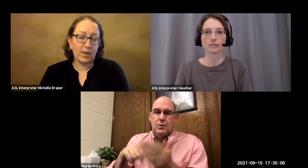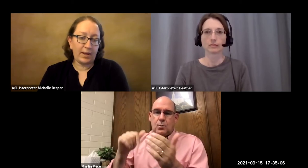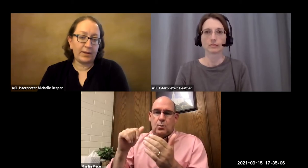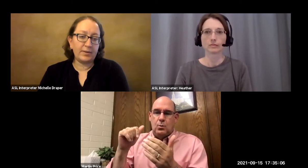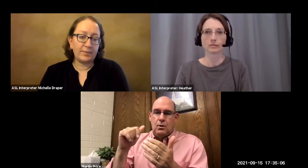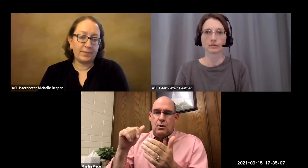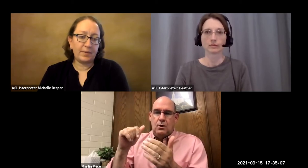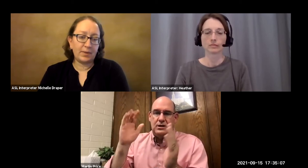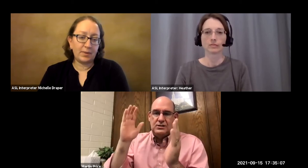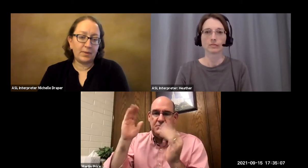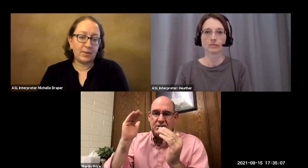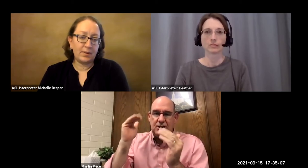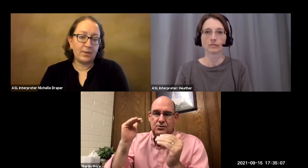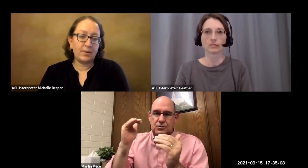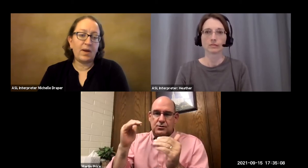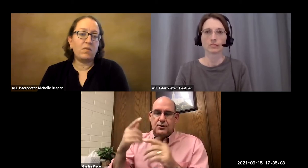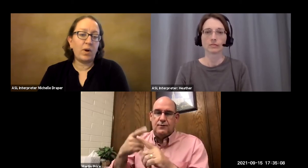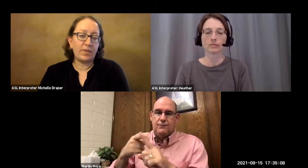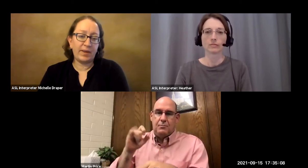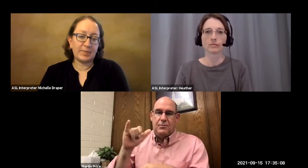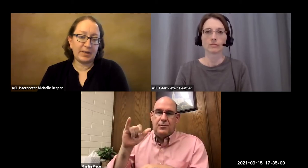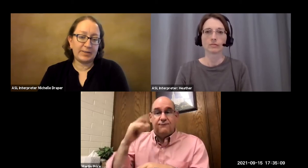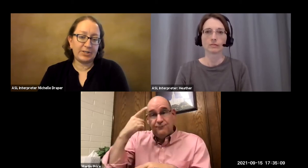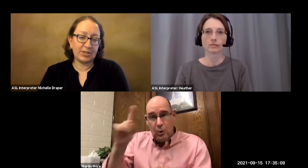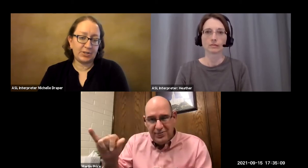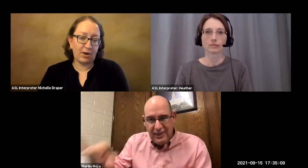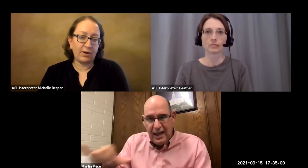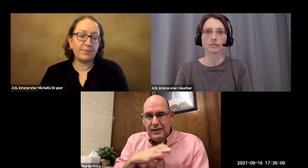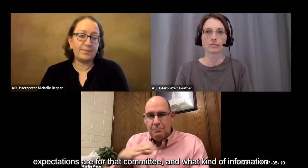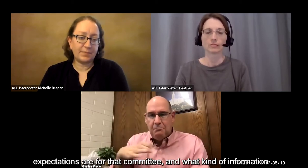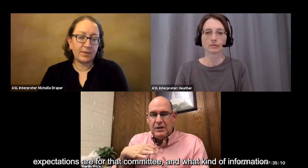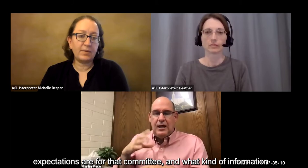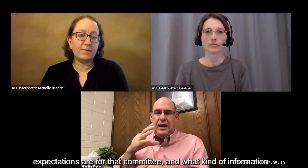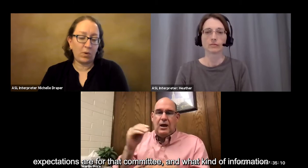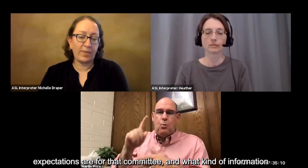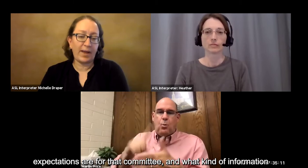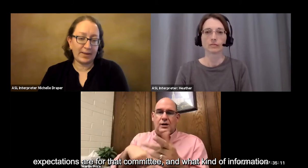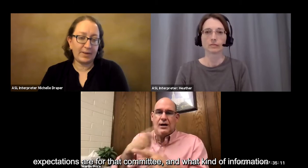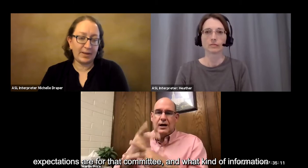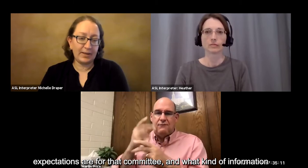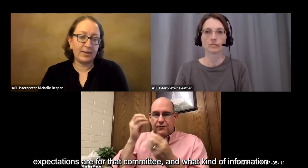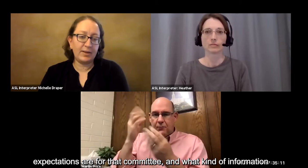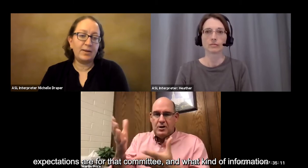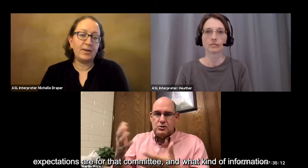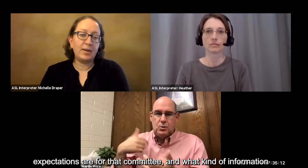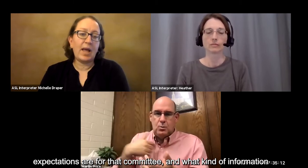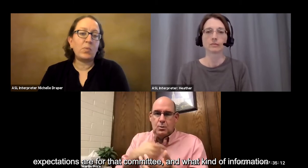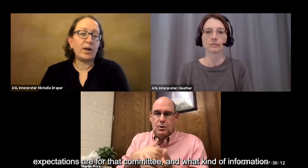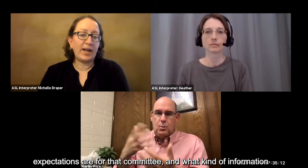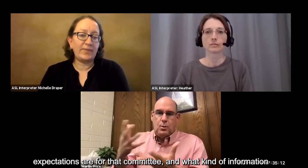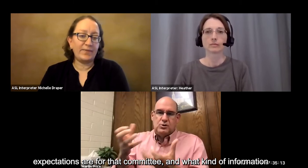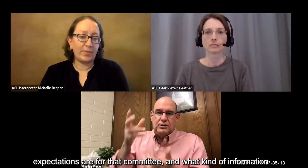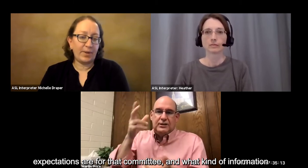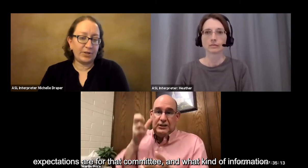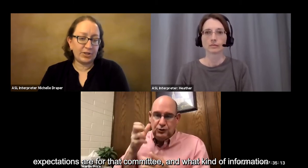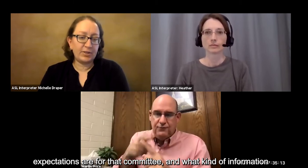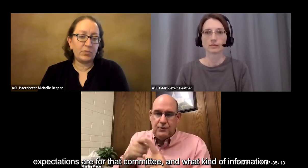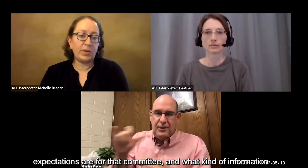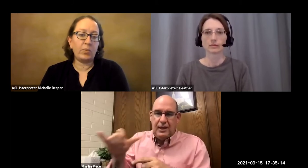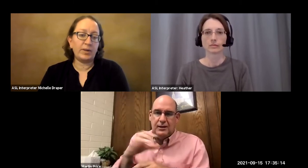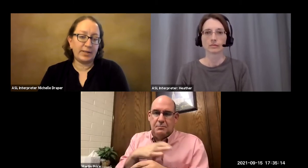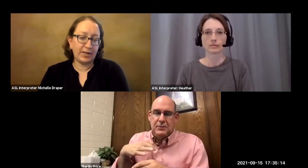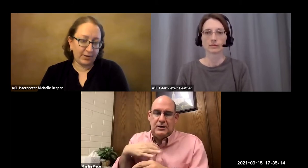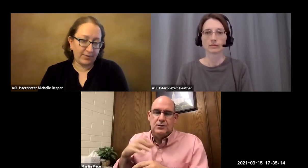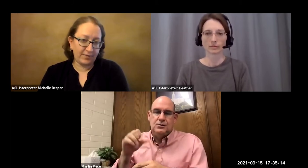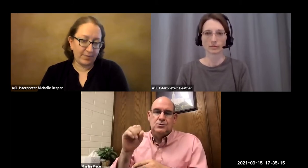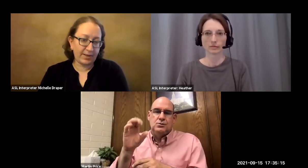an outline of what the expectations are for that committee and what kind of information